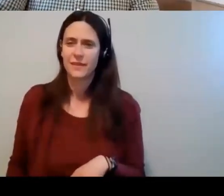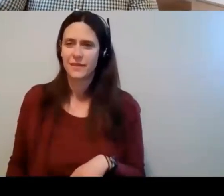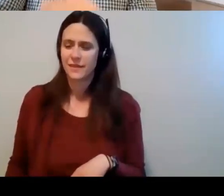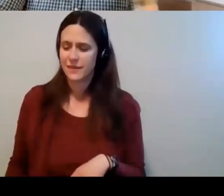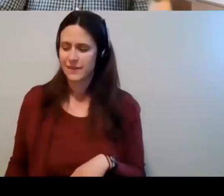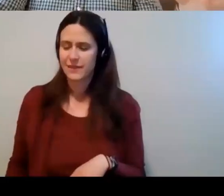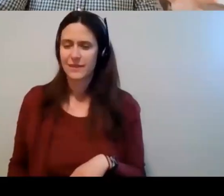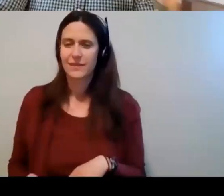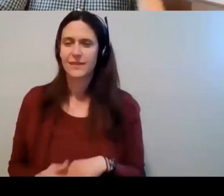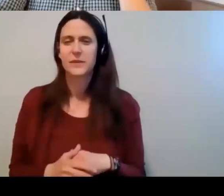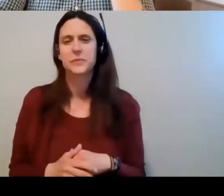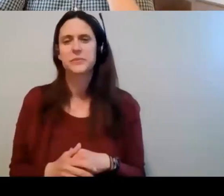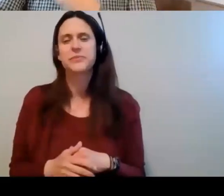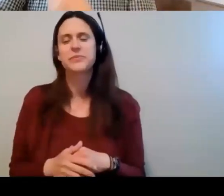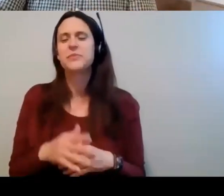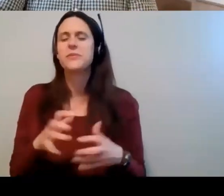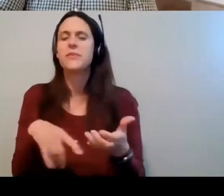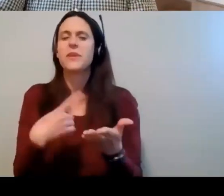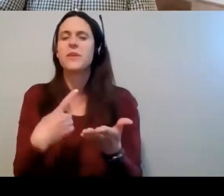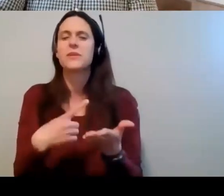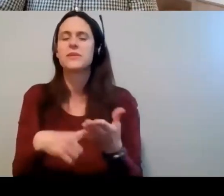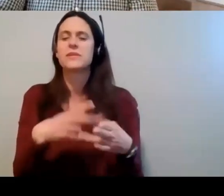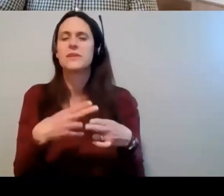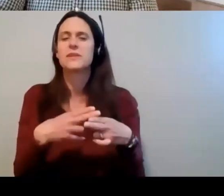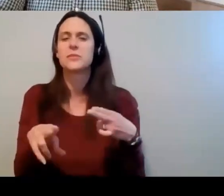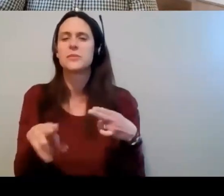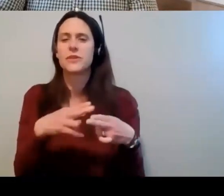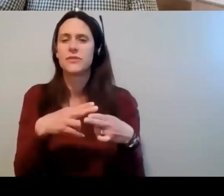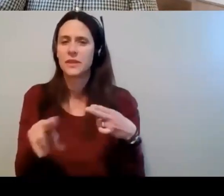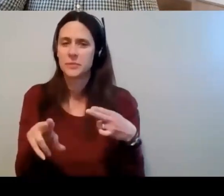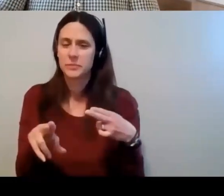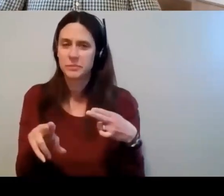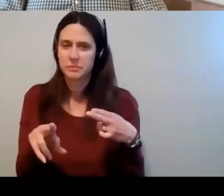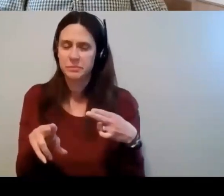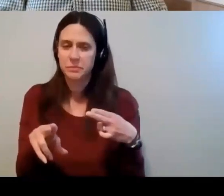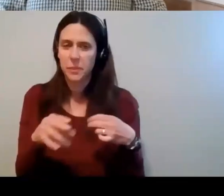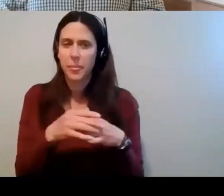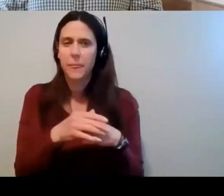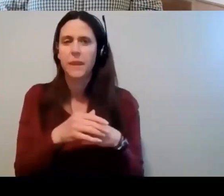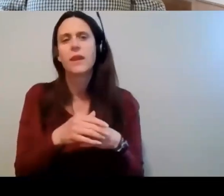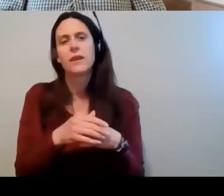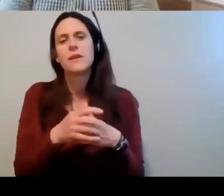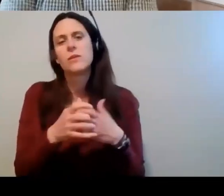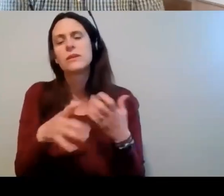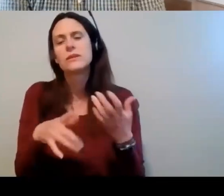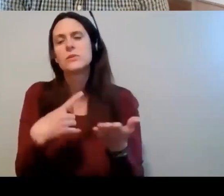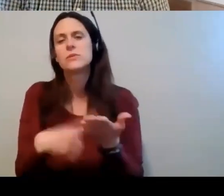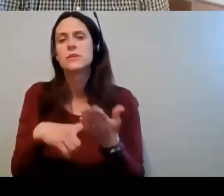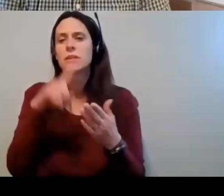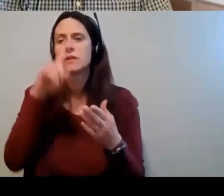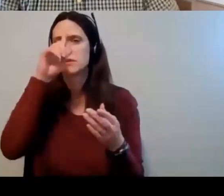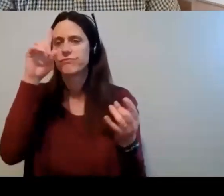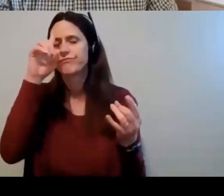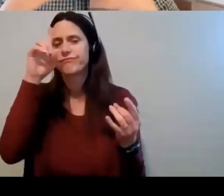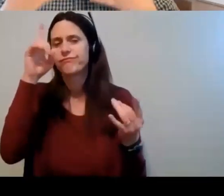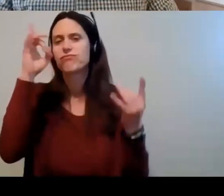briefly. We've mentioned it in the chat and in some of our discussion today, but I want to talk a little bit about trauma. So we've talked primarily